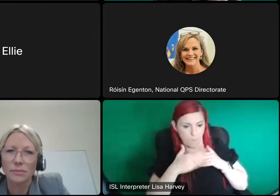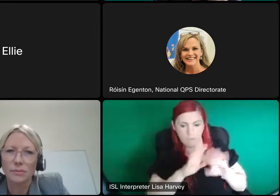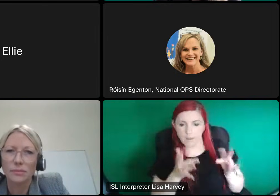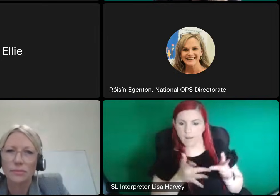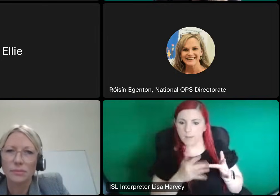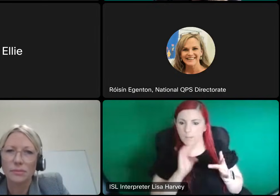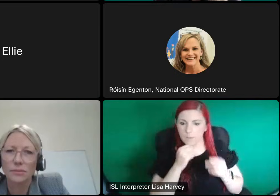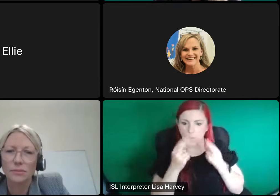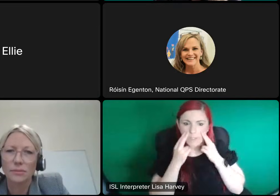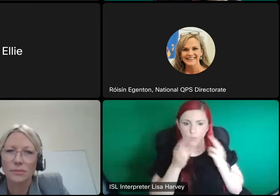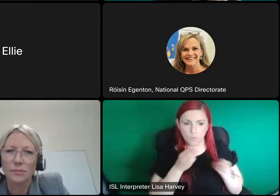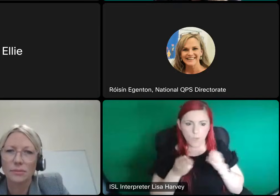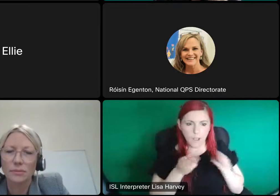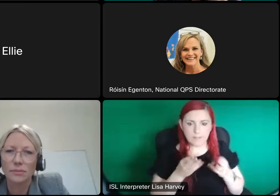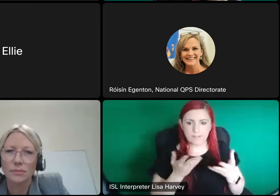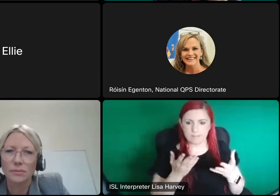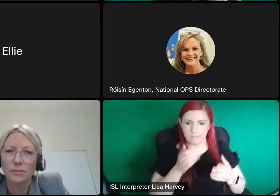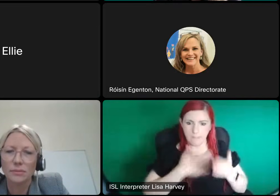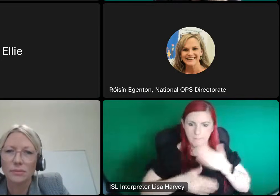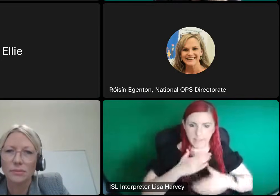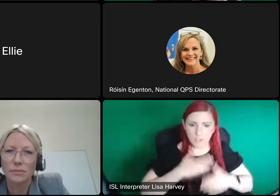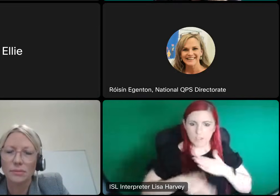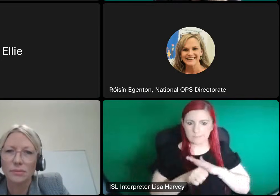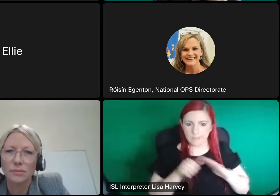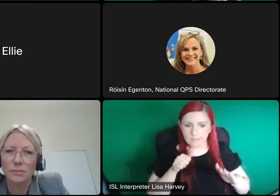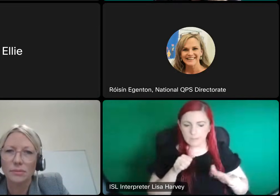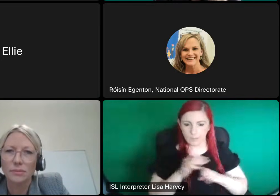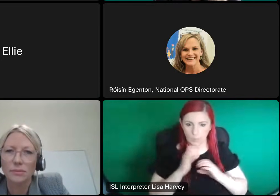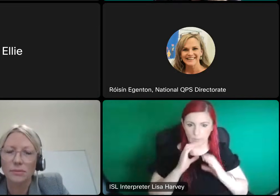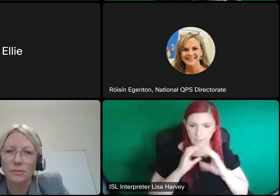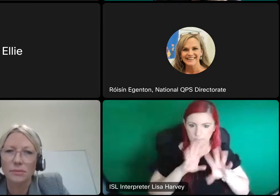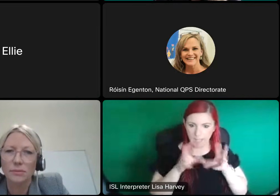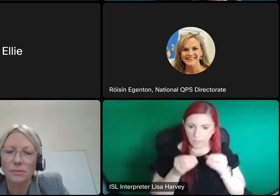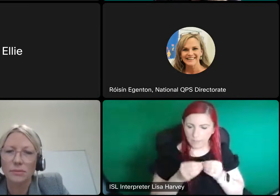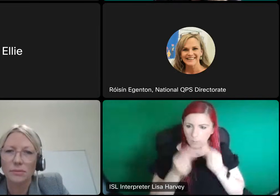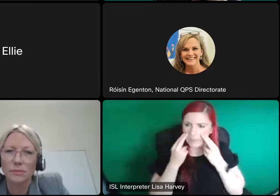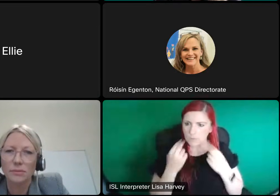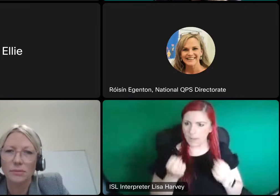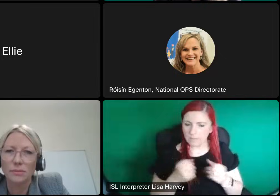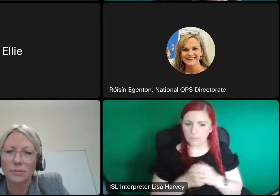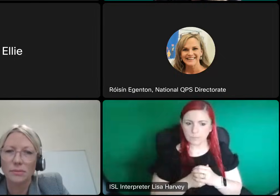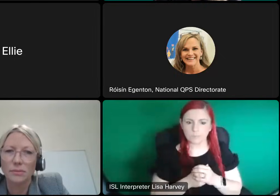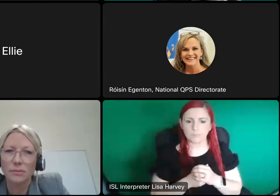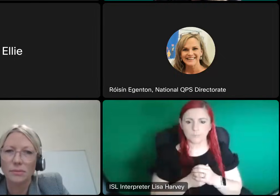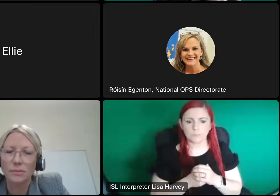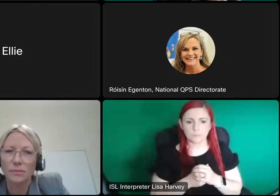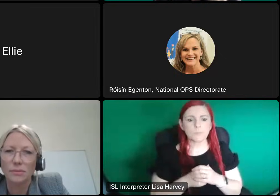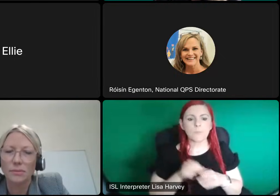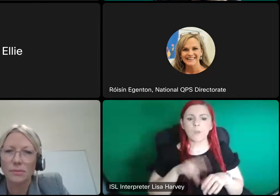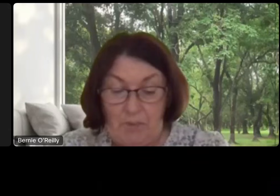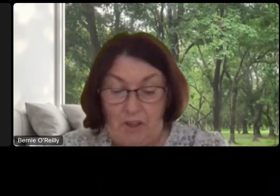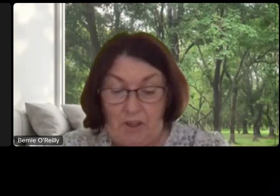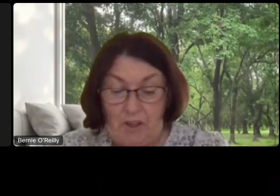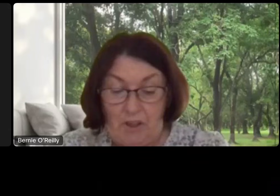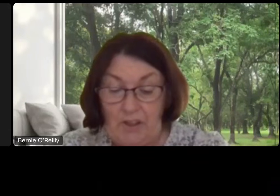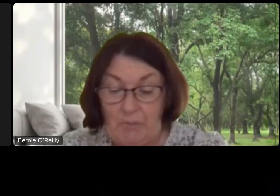communication skills to become confident engaging in disclosure conversations. Most healthcare skills are built on the